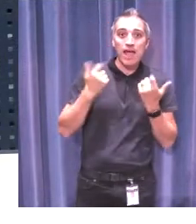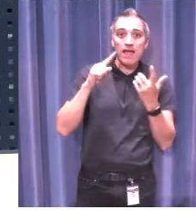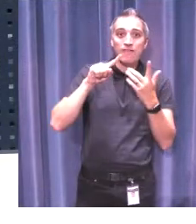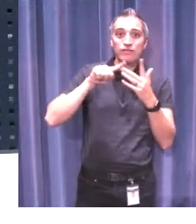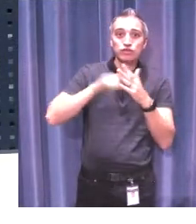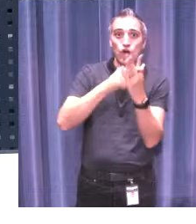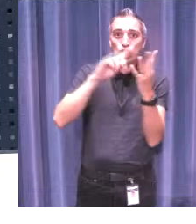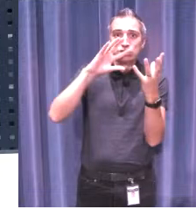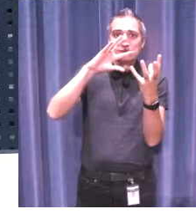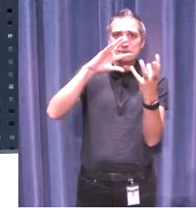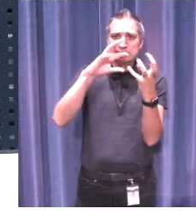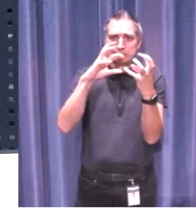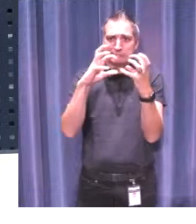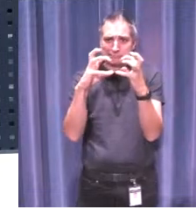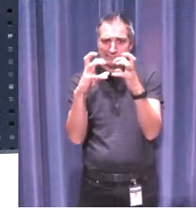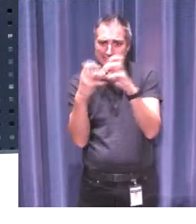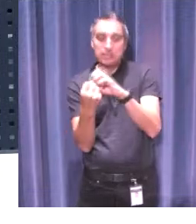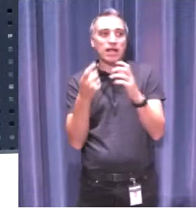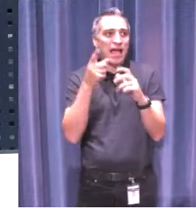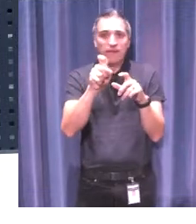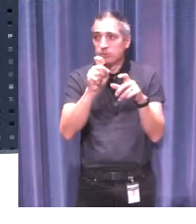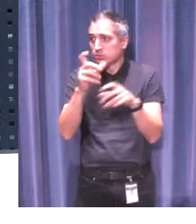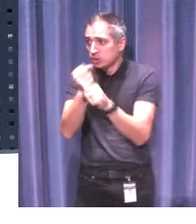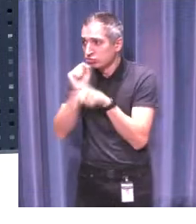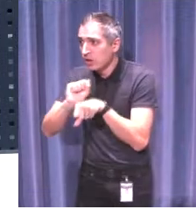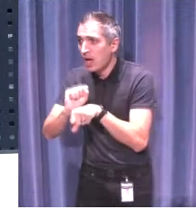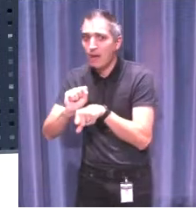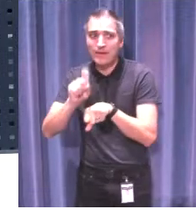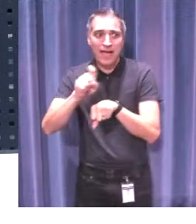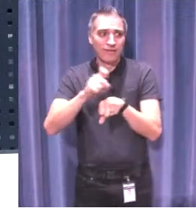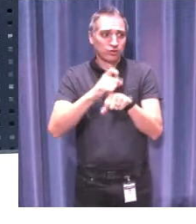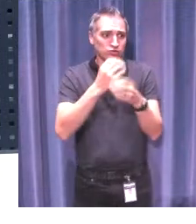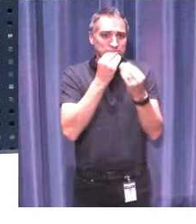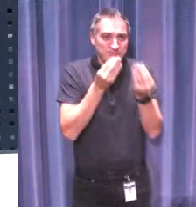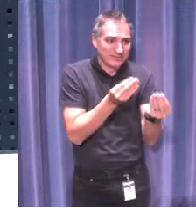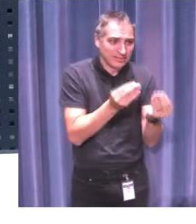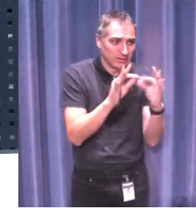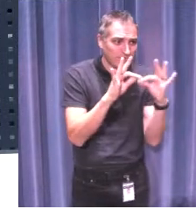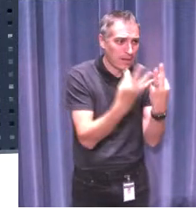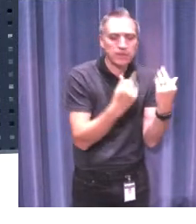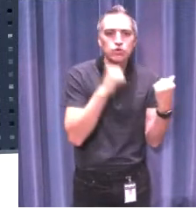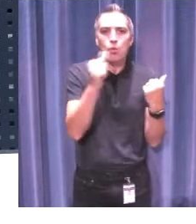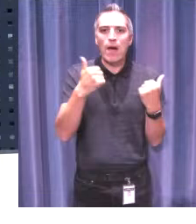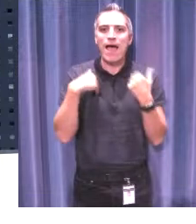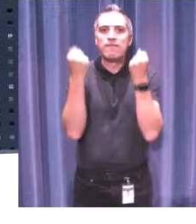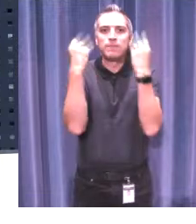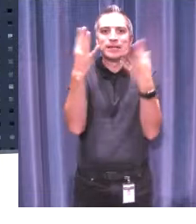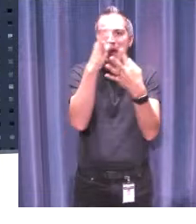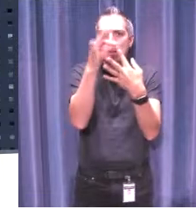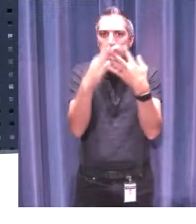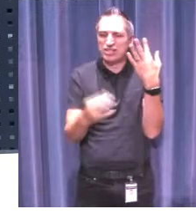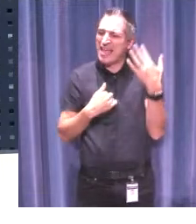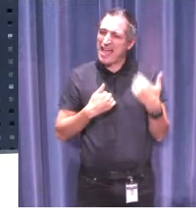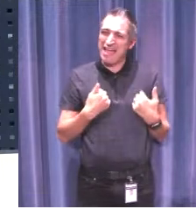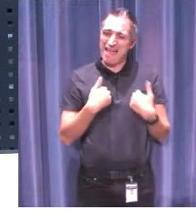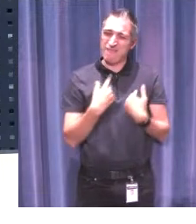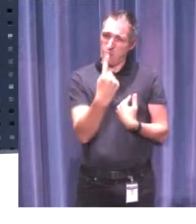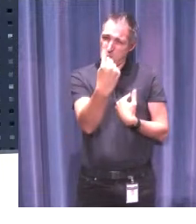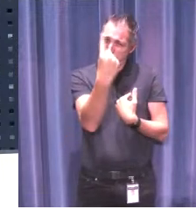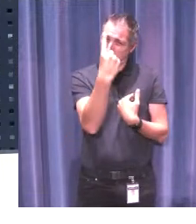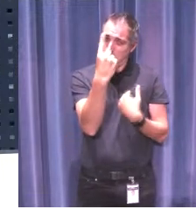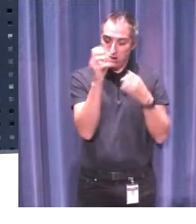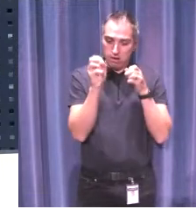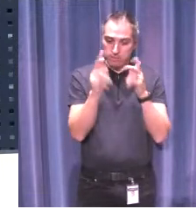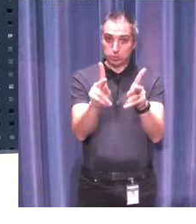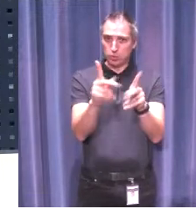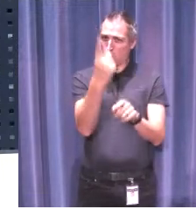They have to get a job. They have to feed their family. They don't have choices to keep coming back. So they got one shot. And when